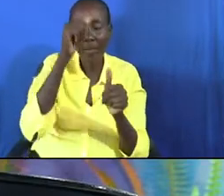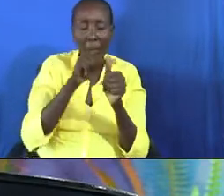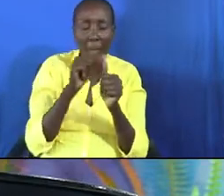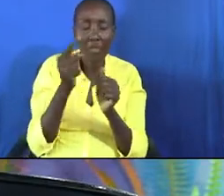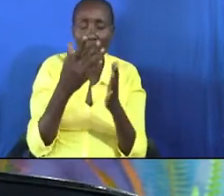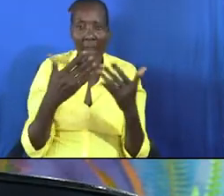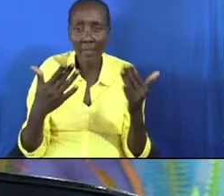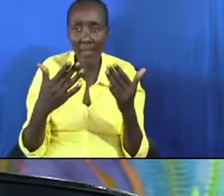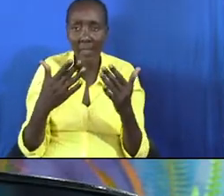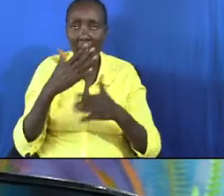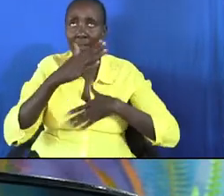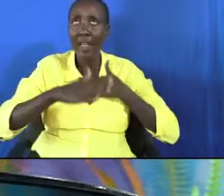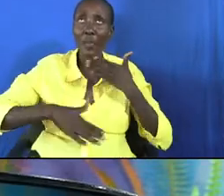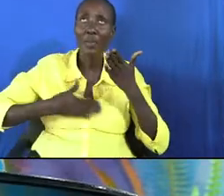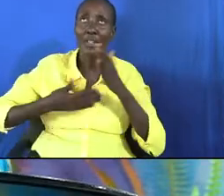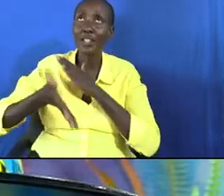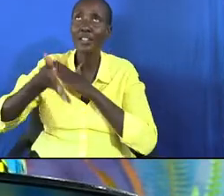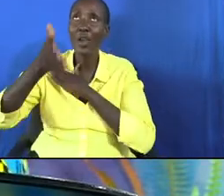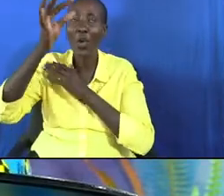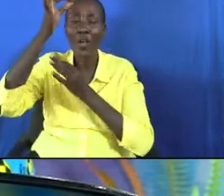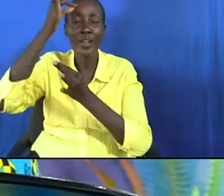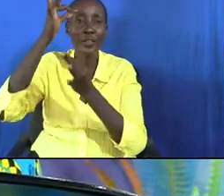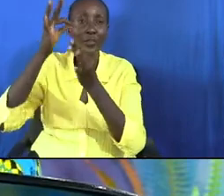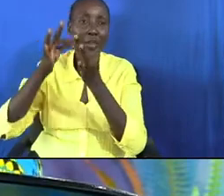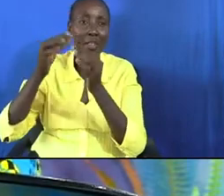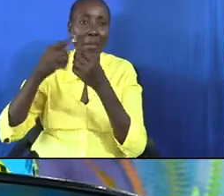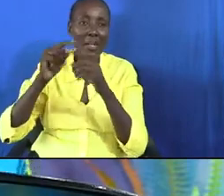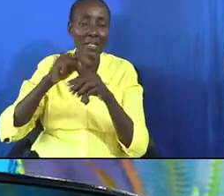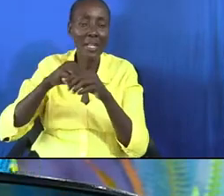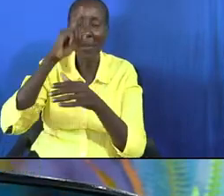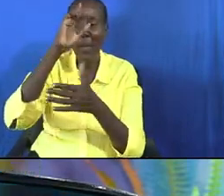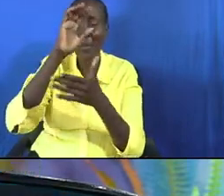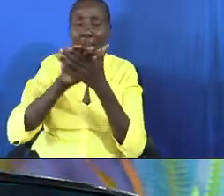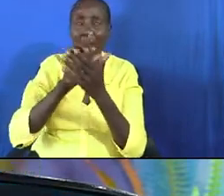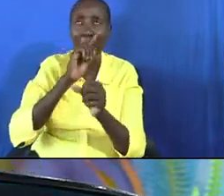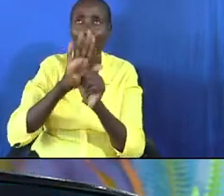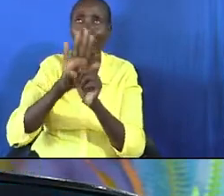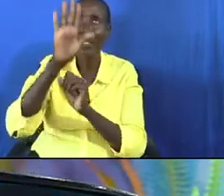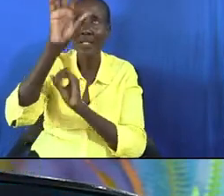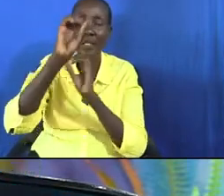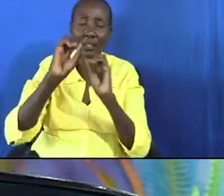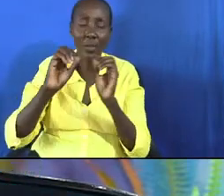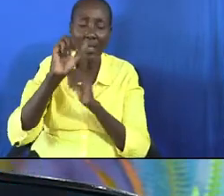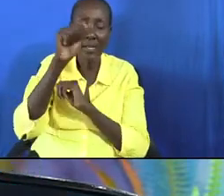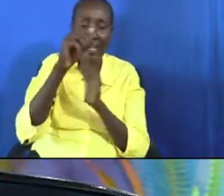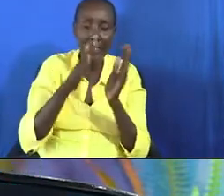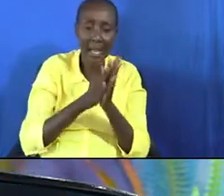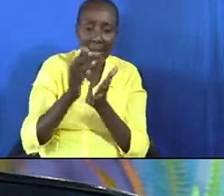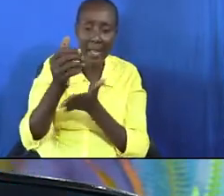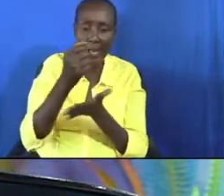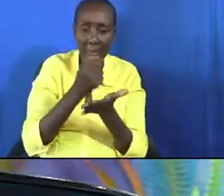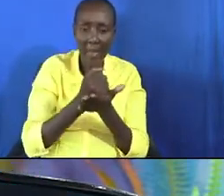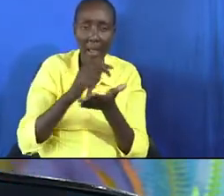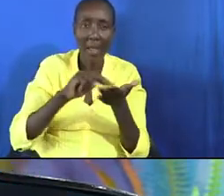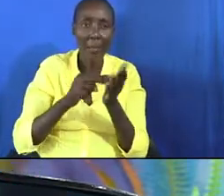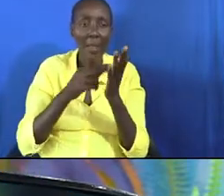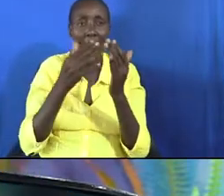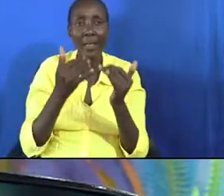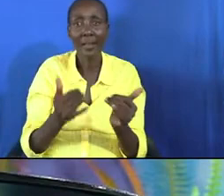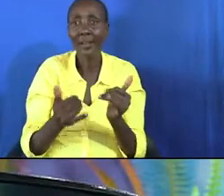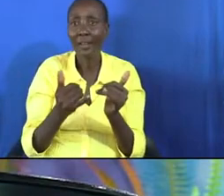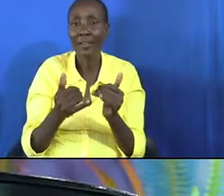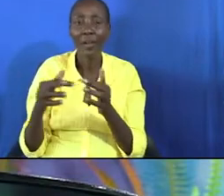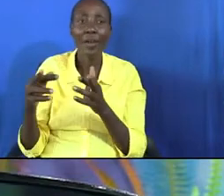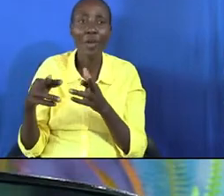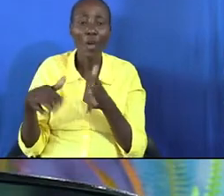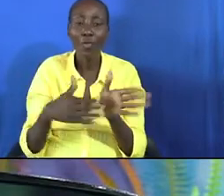thing that pleases God is faith. But when I don't believe the promises of God are yes and amen, I will have